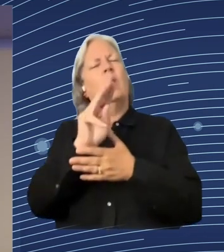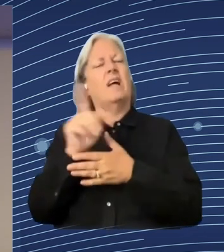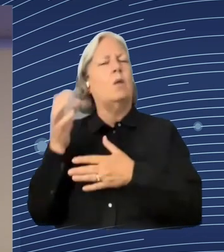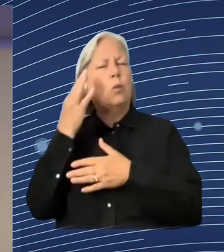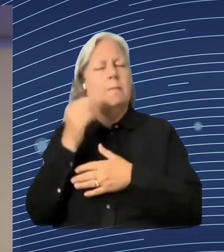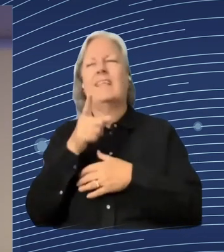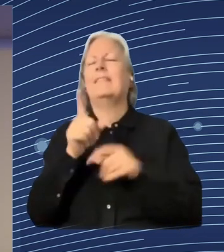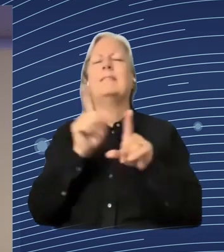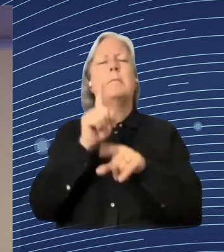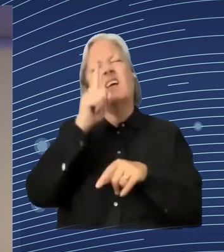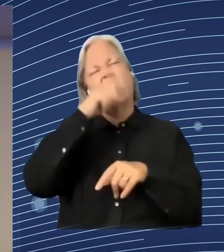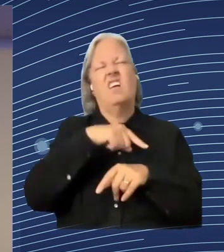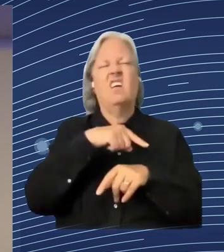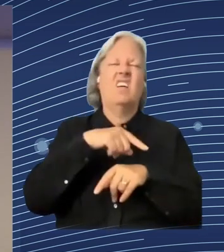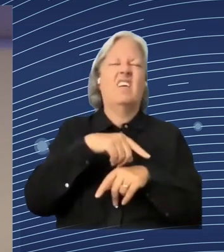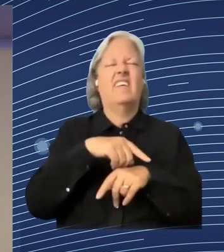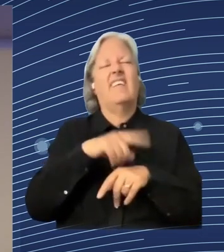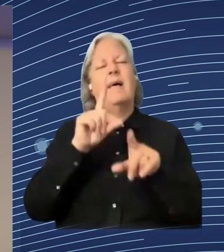quite works.